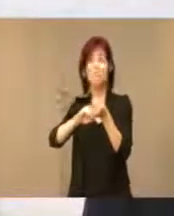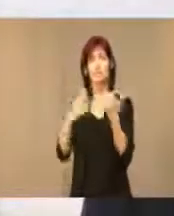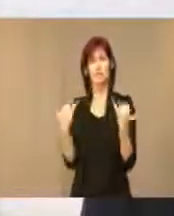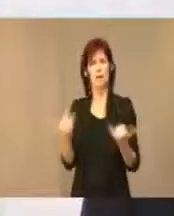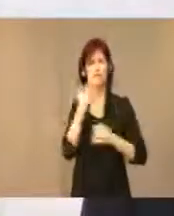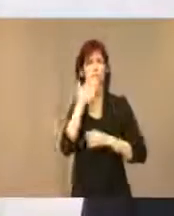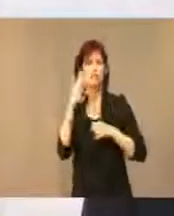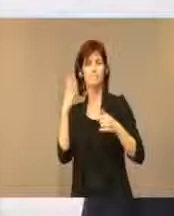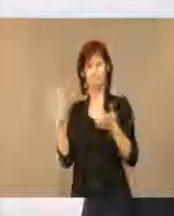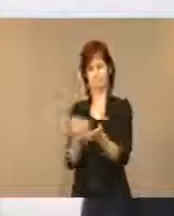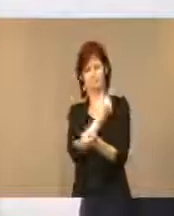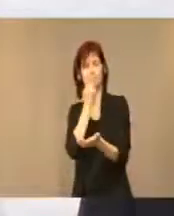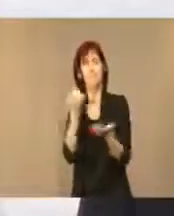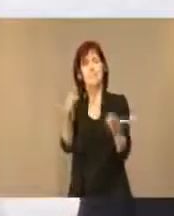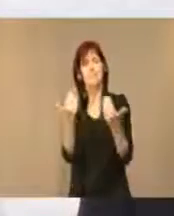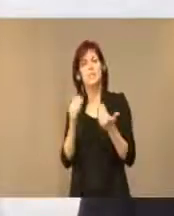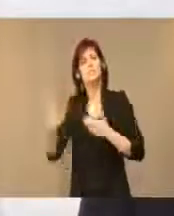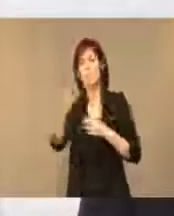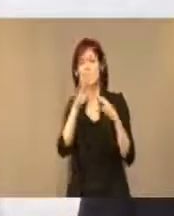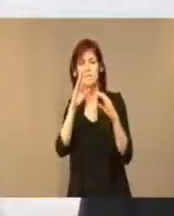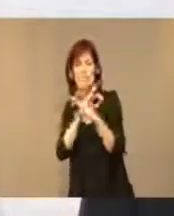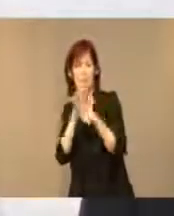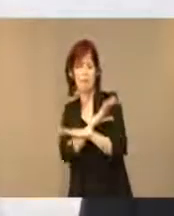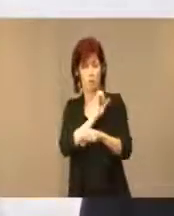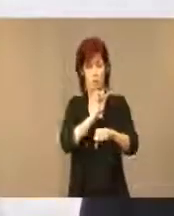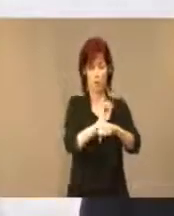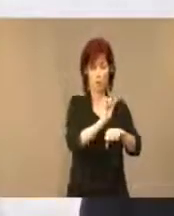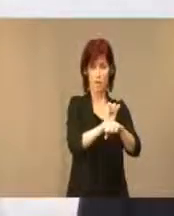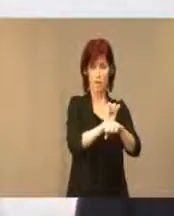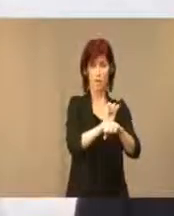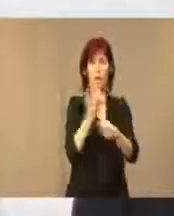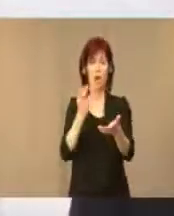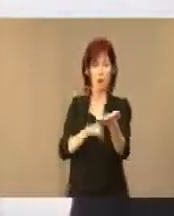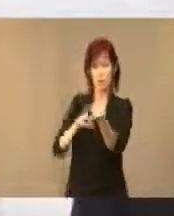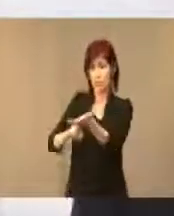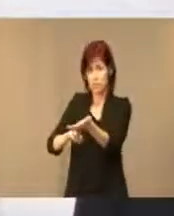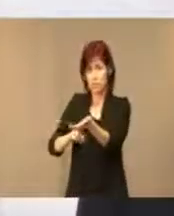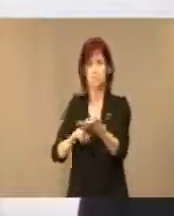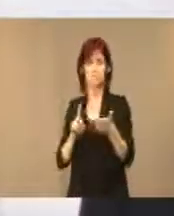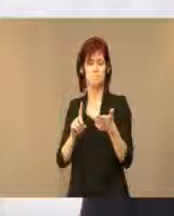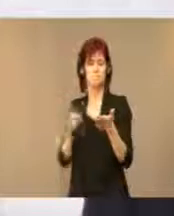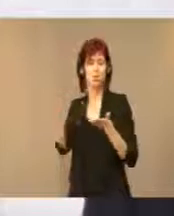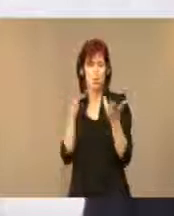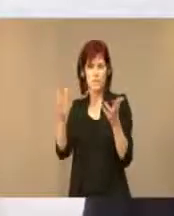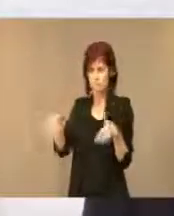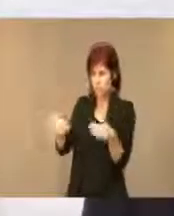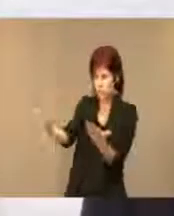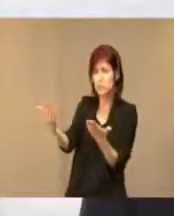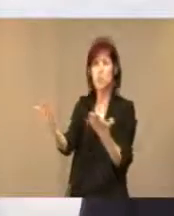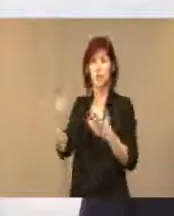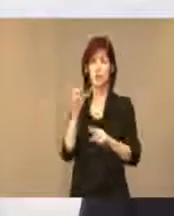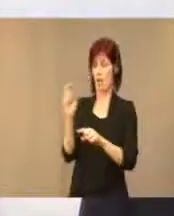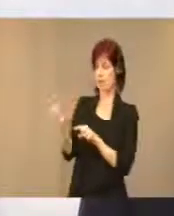delivery, transport, and the built environment. You can speak to any other themes that you feel need to be